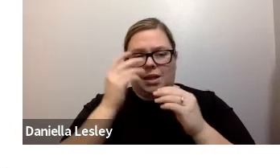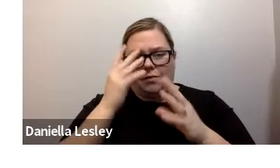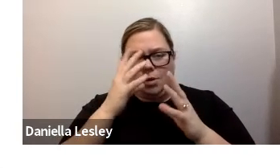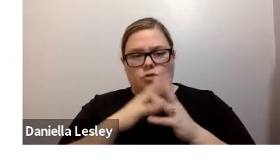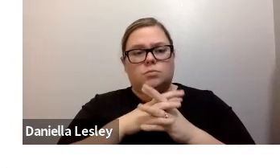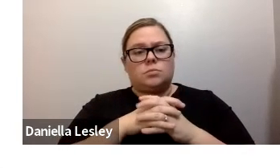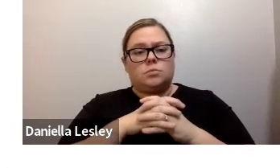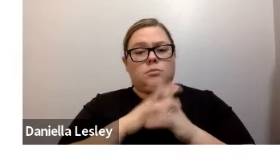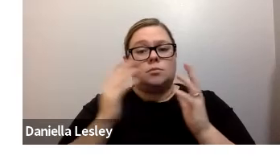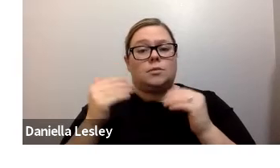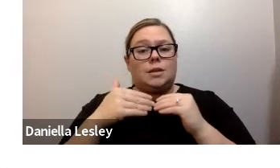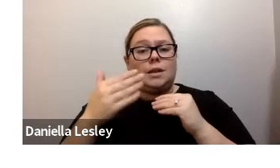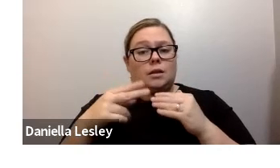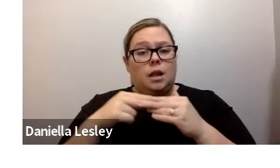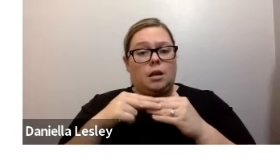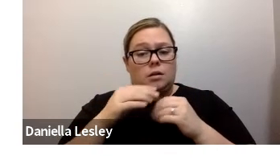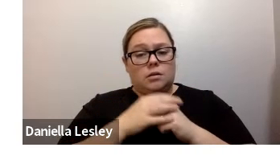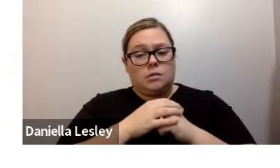please.